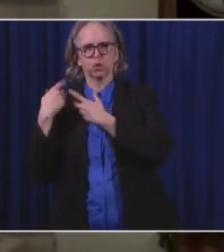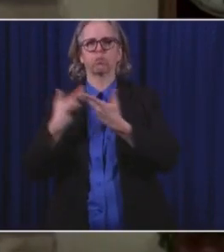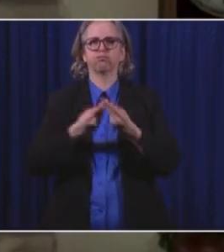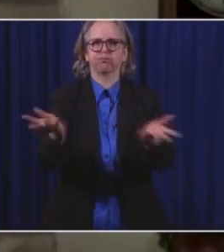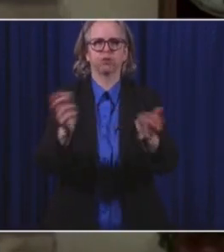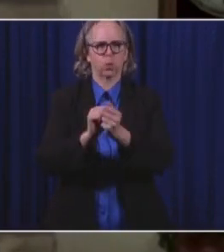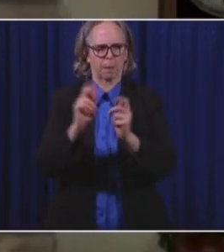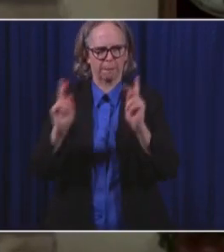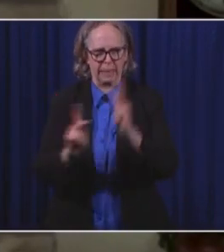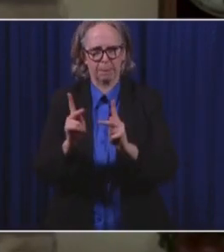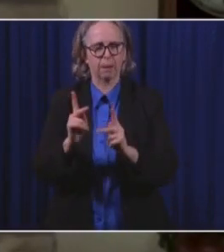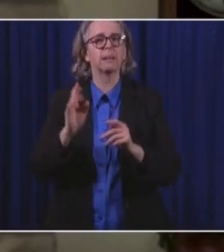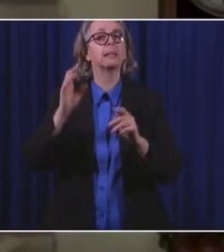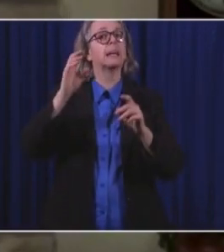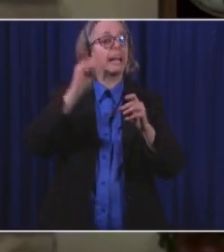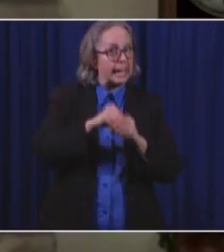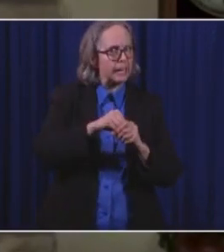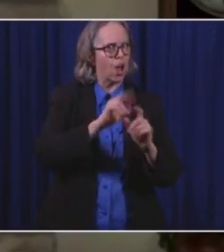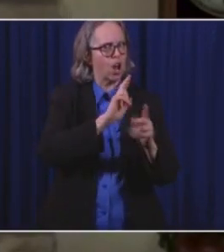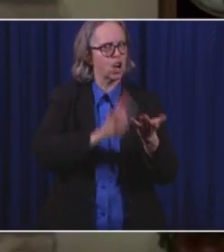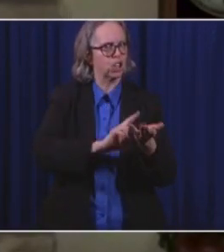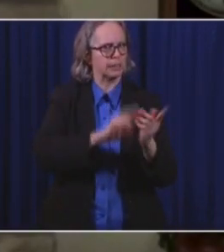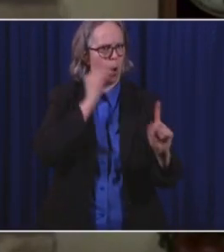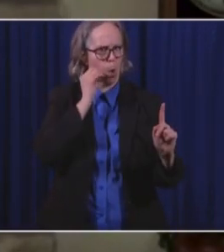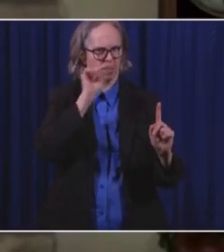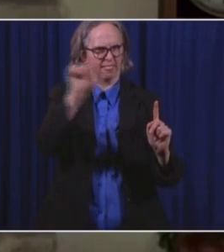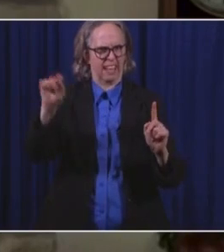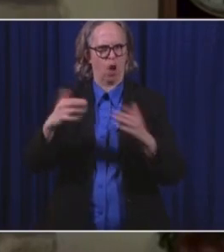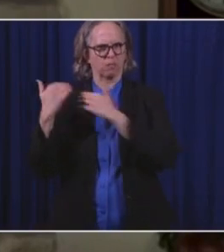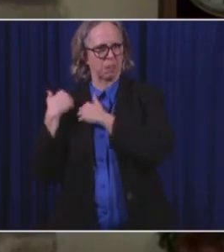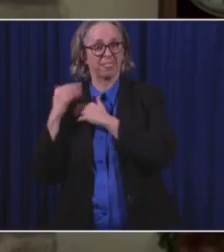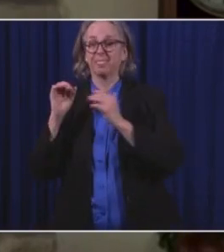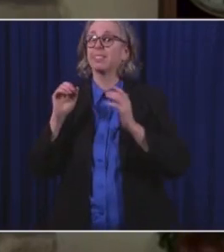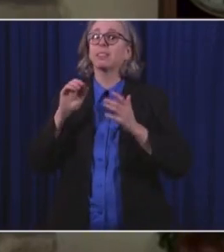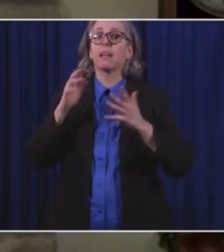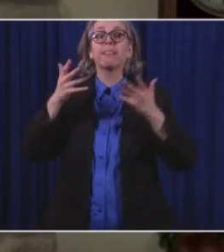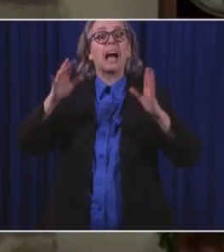homes. So that's the best I can tell you as far as the timing.